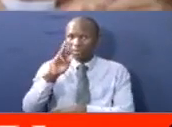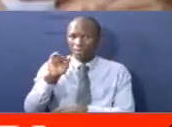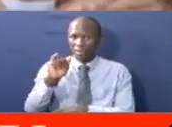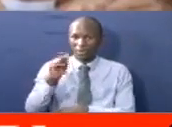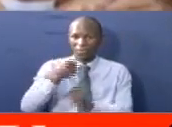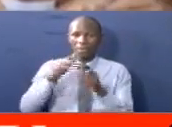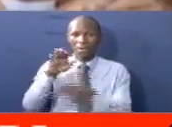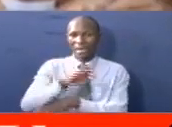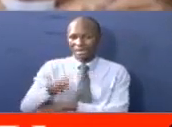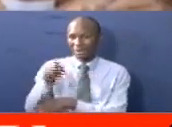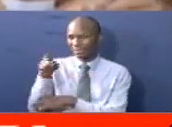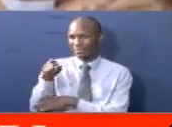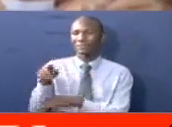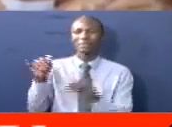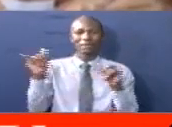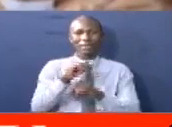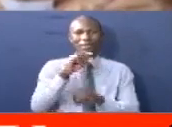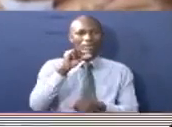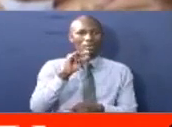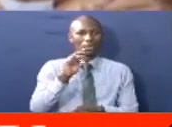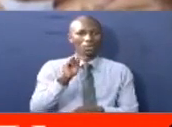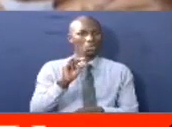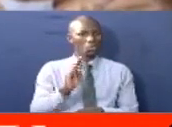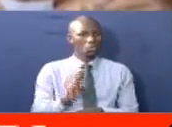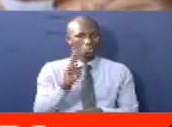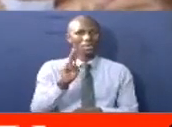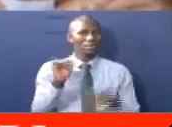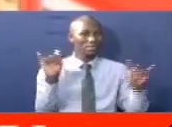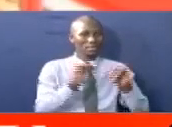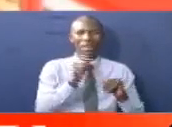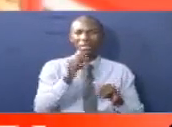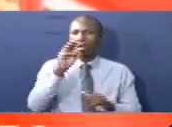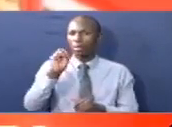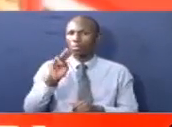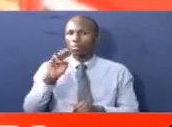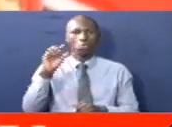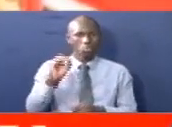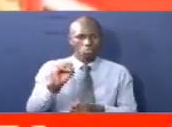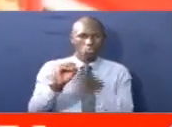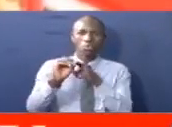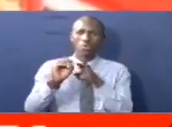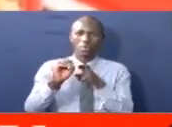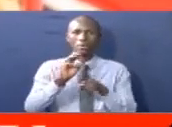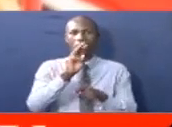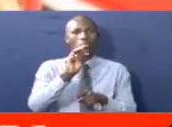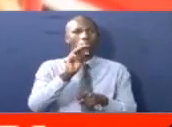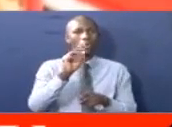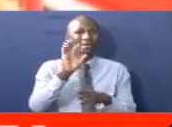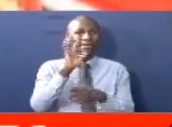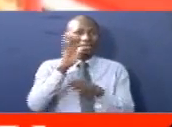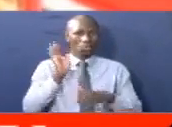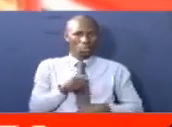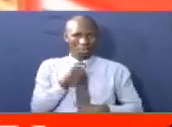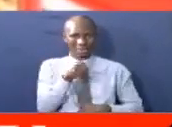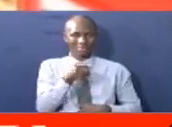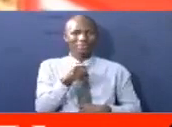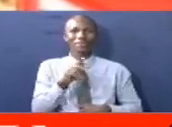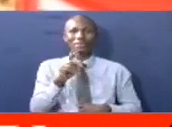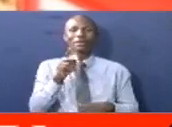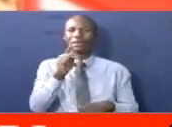region, Ngugi wa Thiong'o, Michelle Mugo, Wangari Maathai,